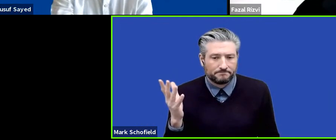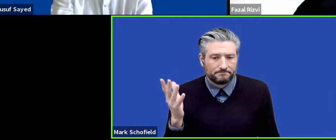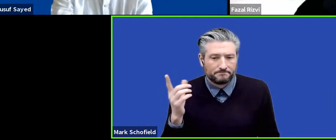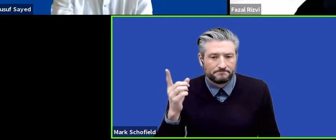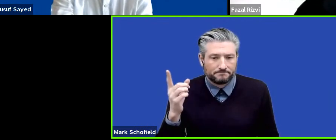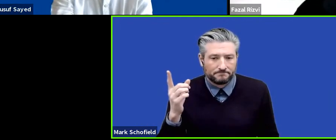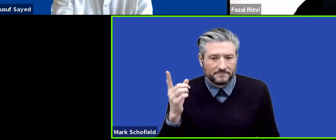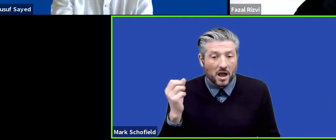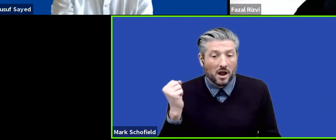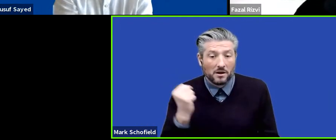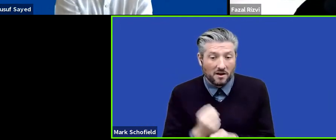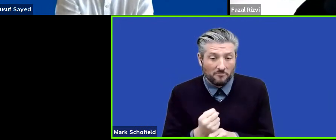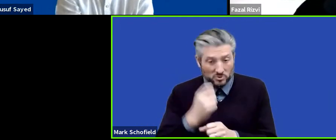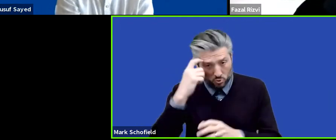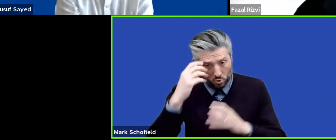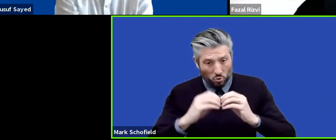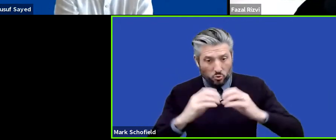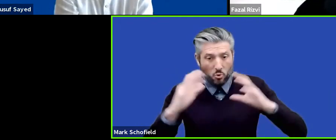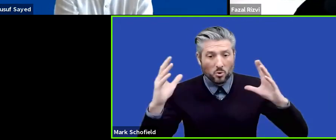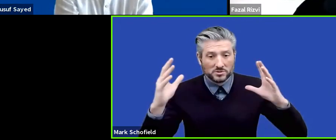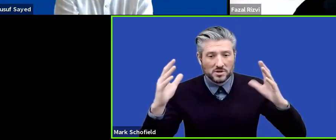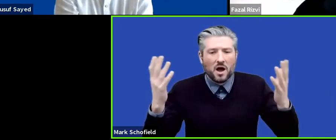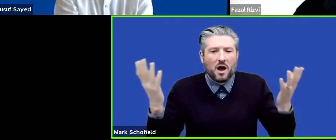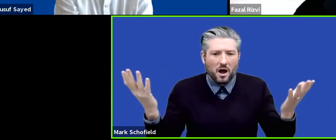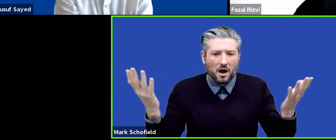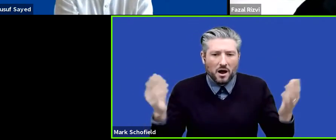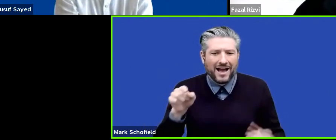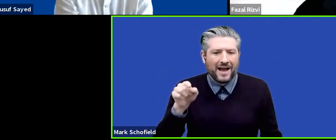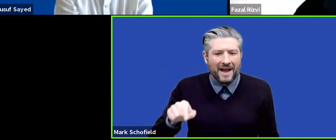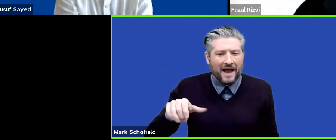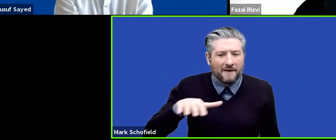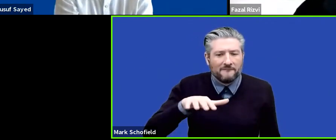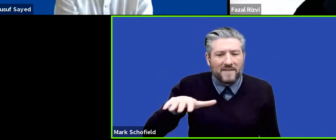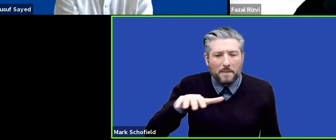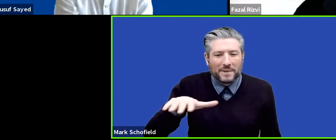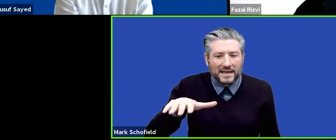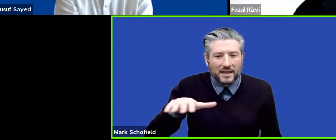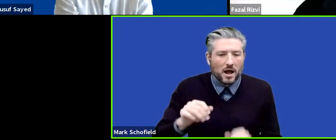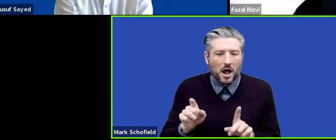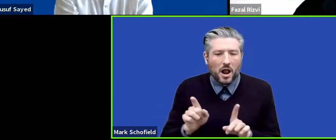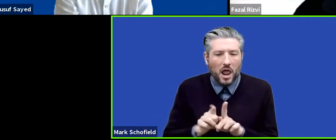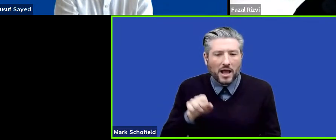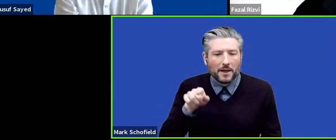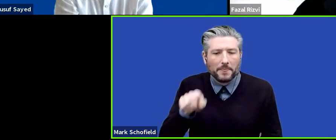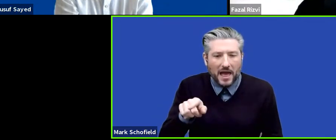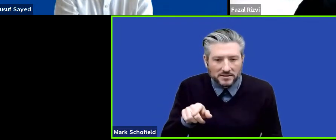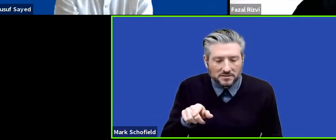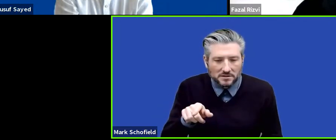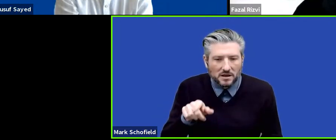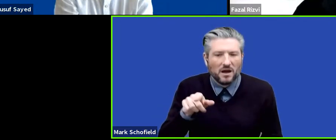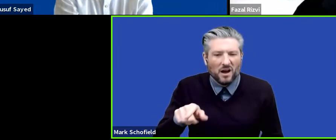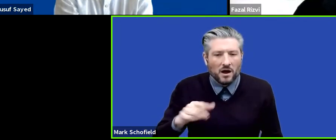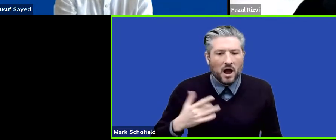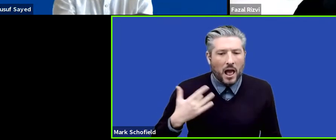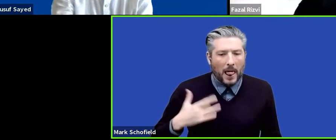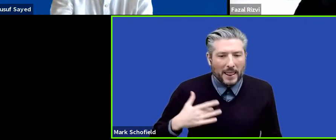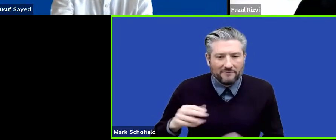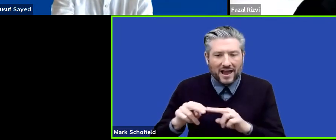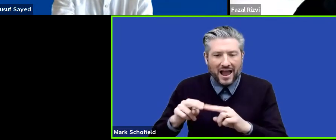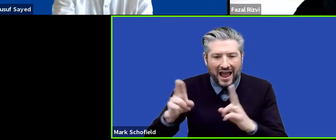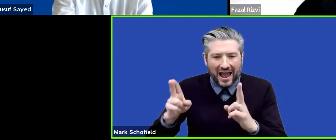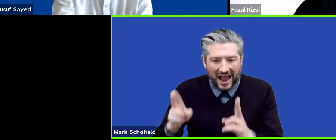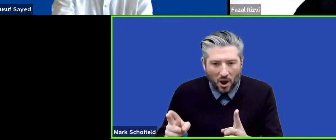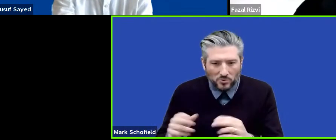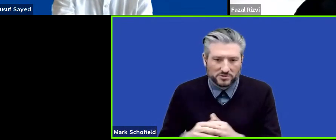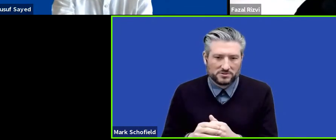family in mind. They had in mind somebody who was living in a house, in a contained space,